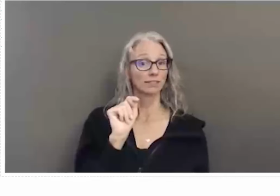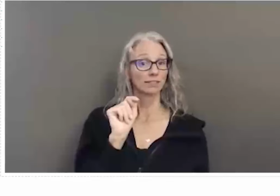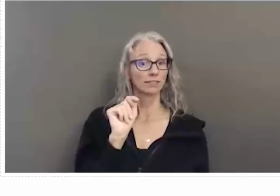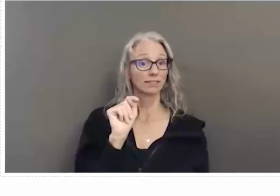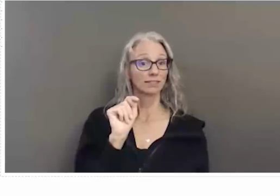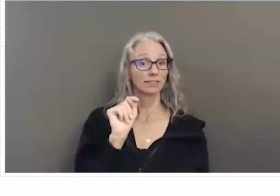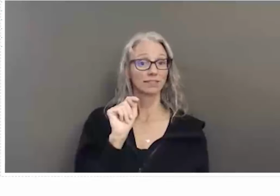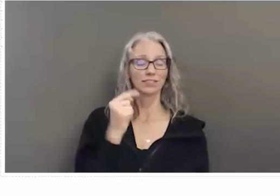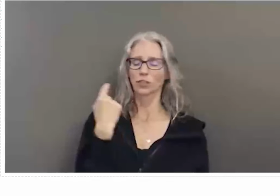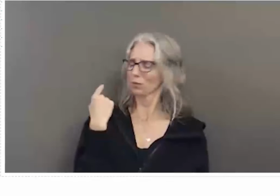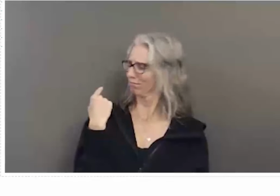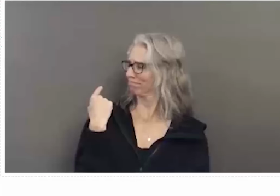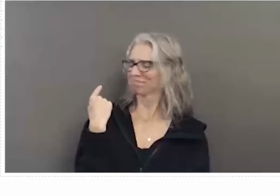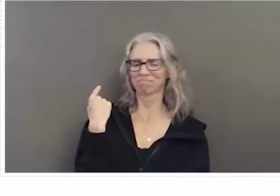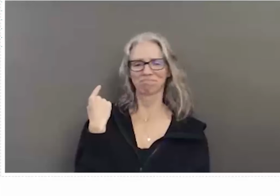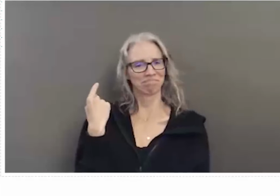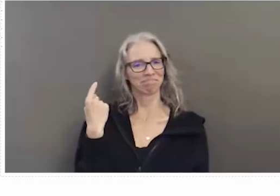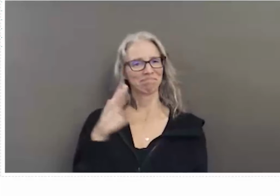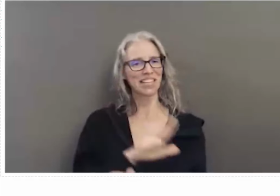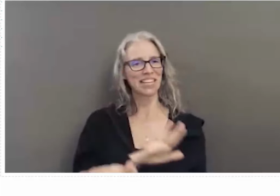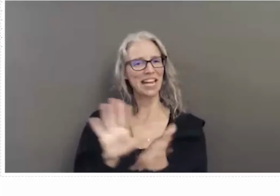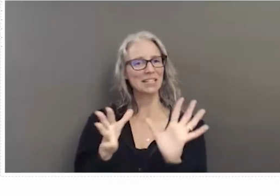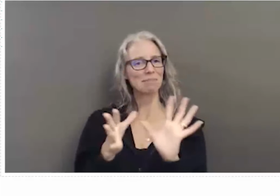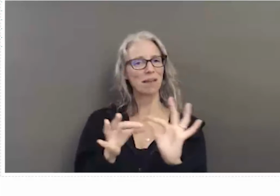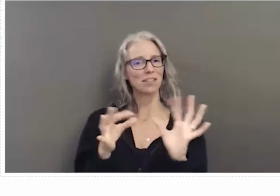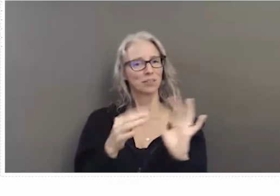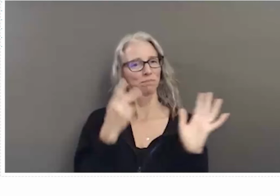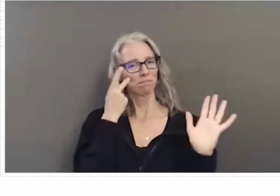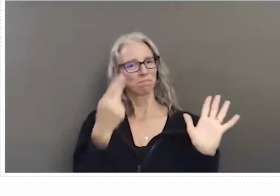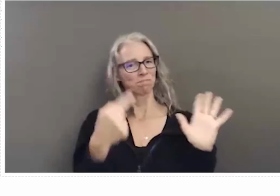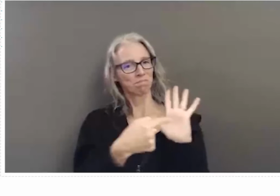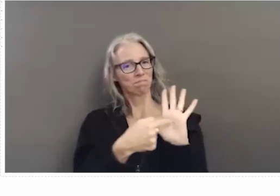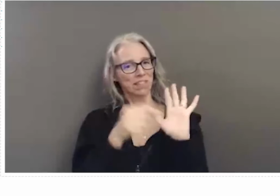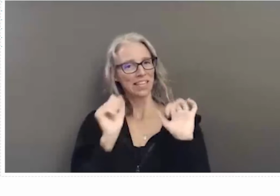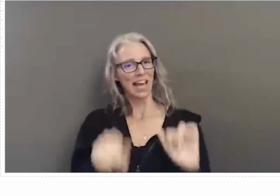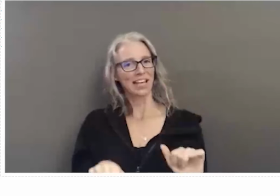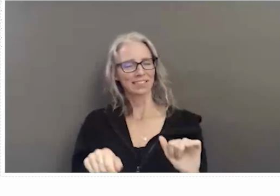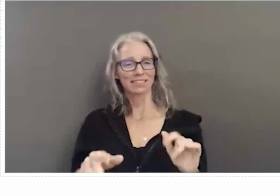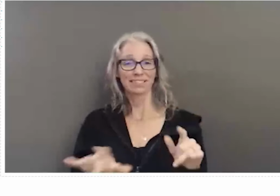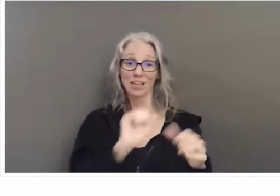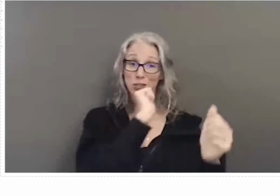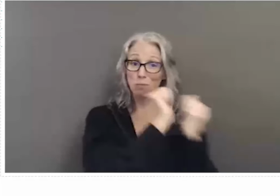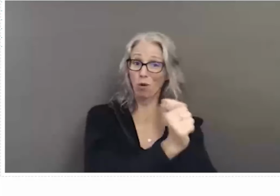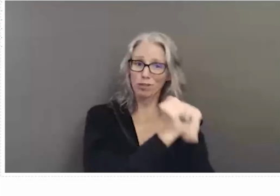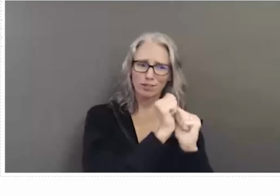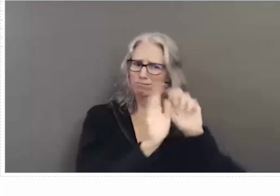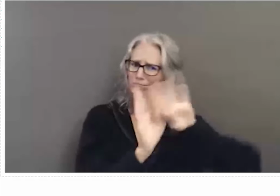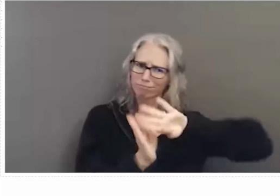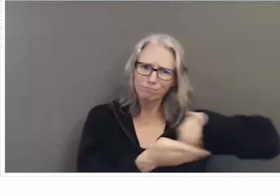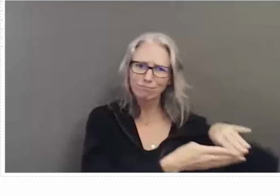message to send, right? Basically, instead of just focusing on professional sports, there's a world of opportunity also